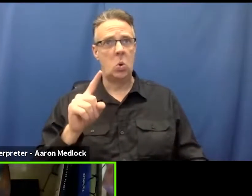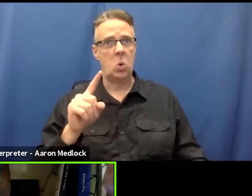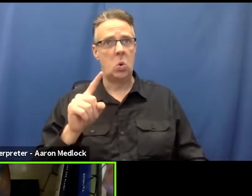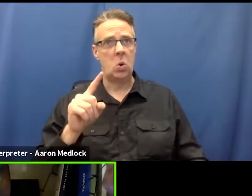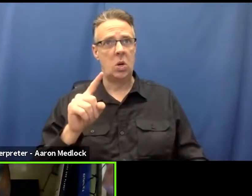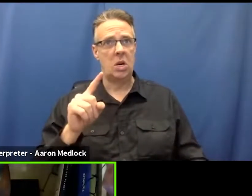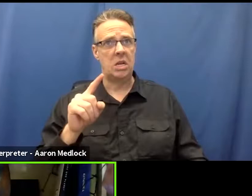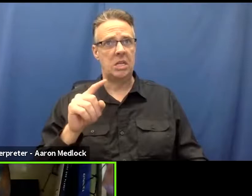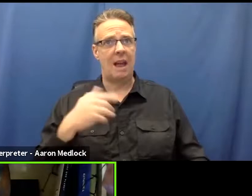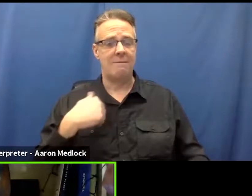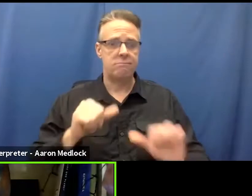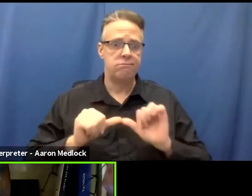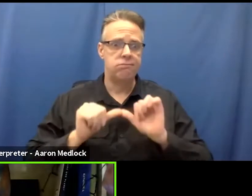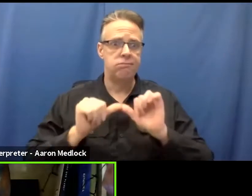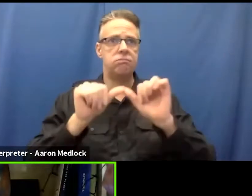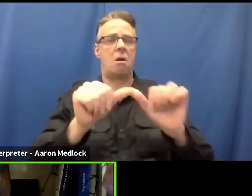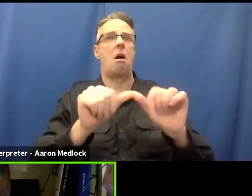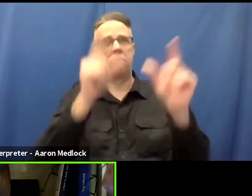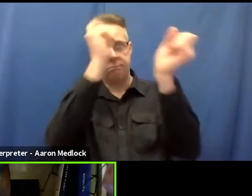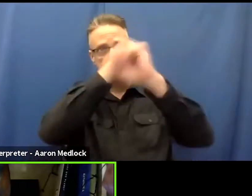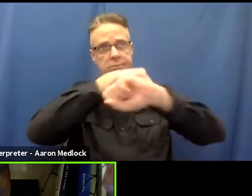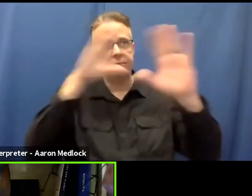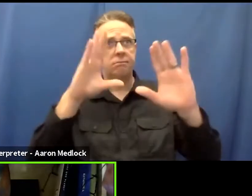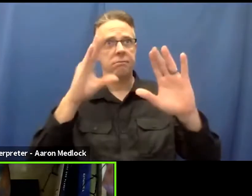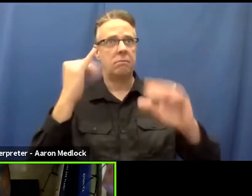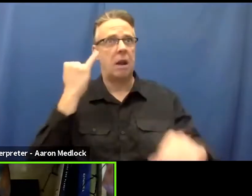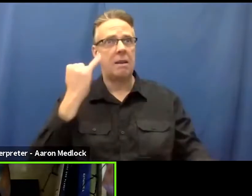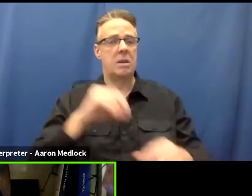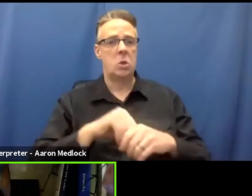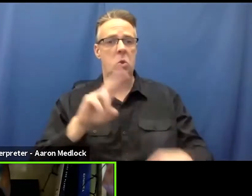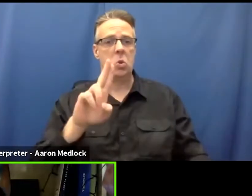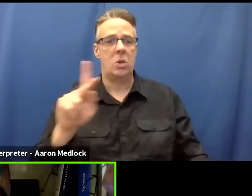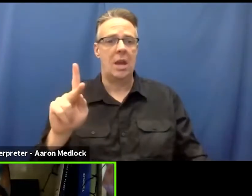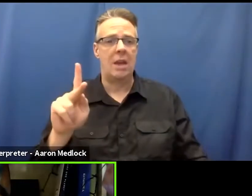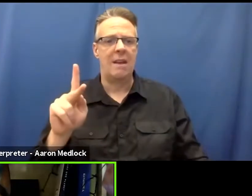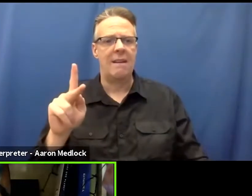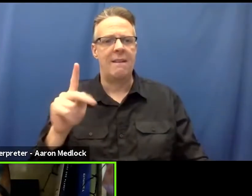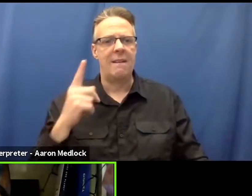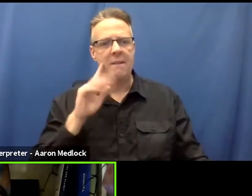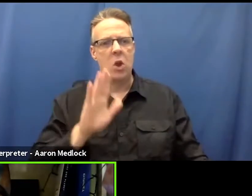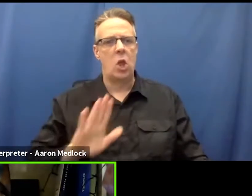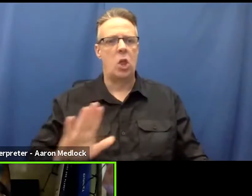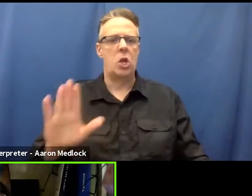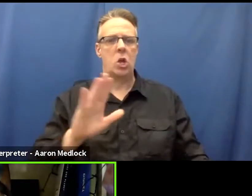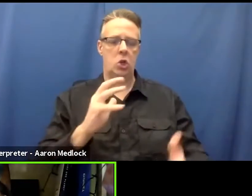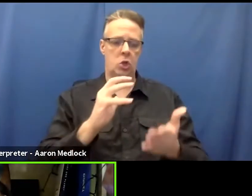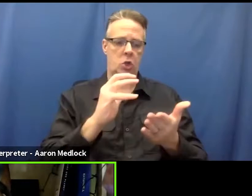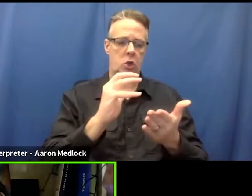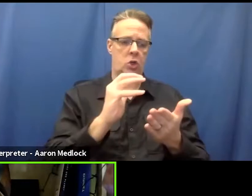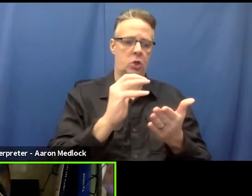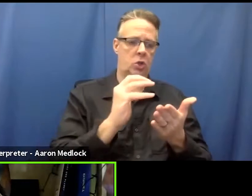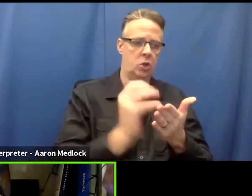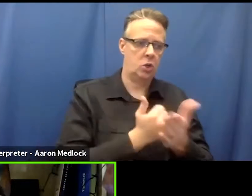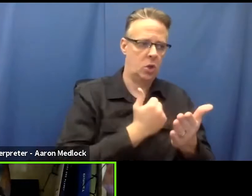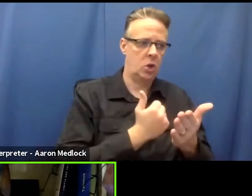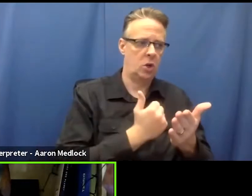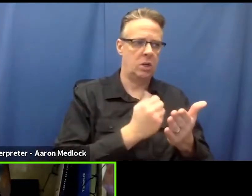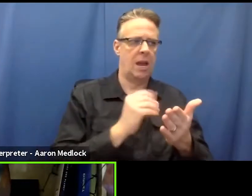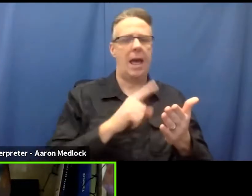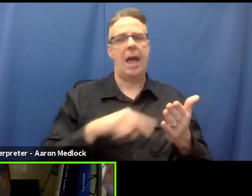long-standing ideas in the UK about the deserving and the undeserving